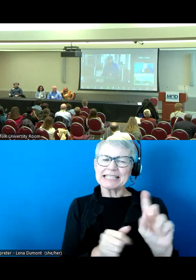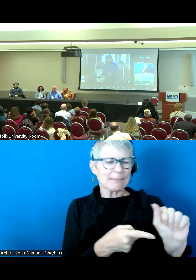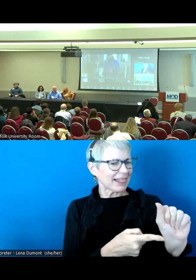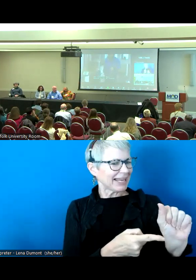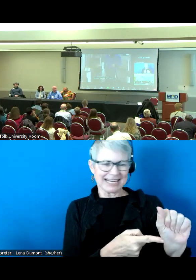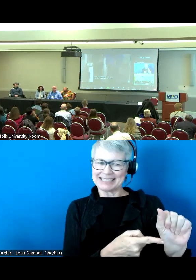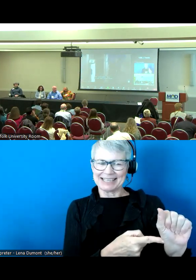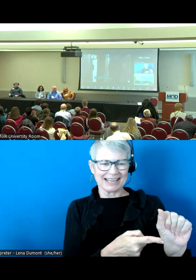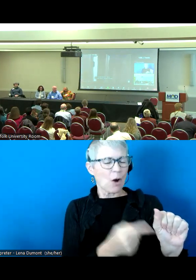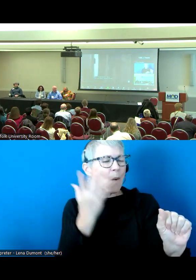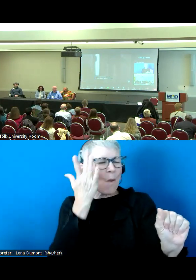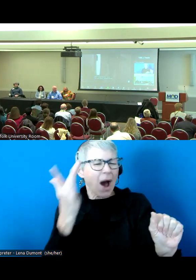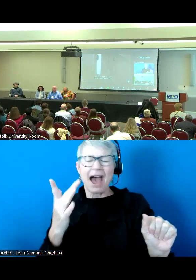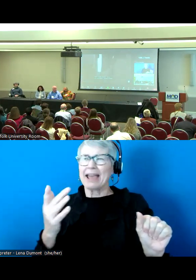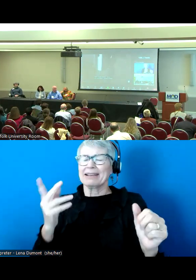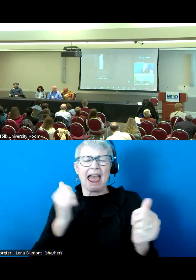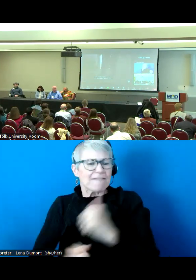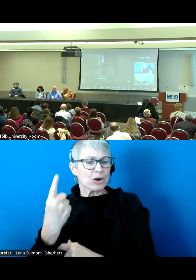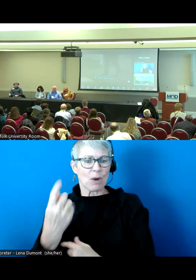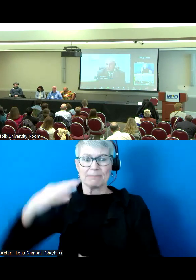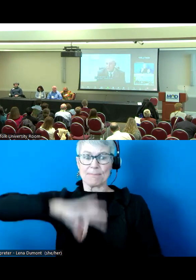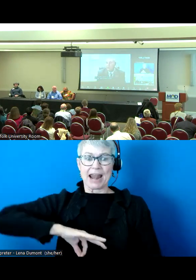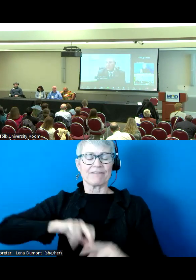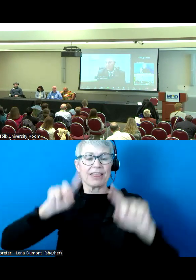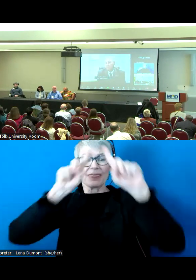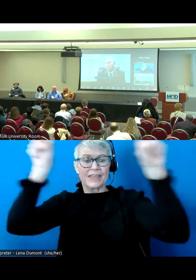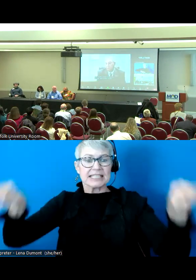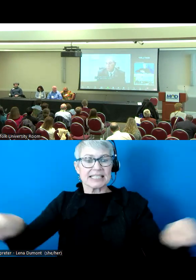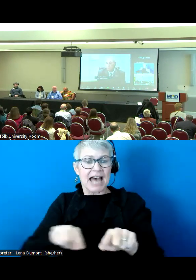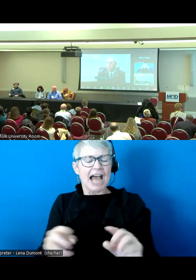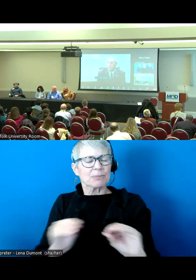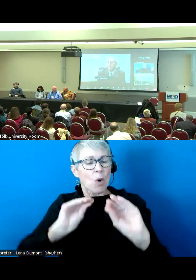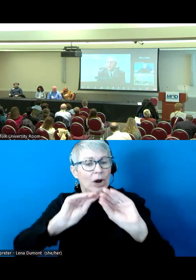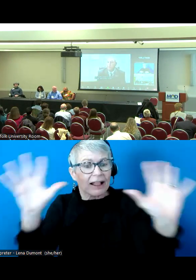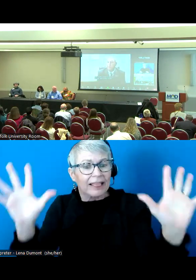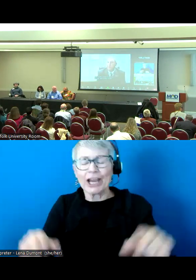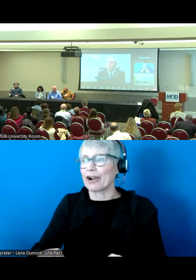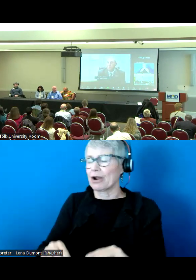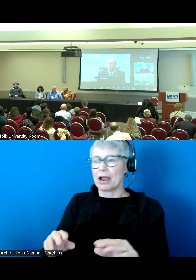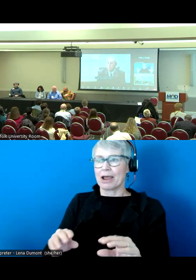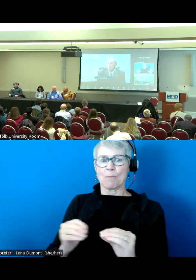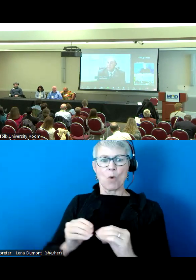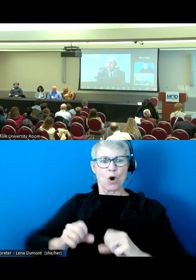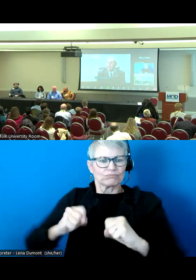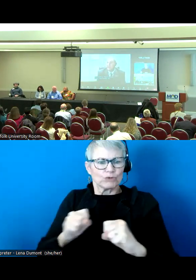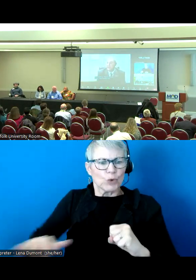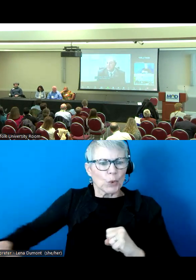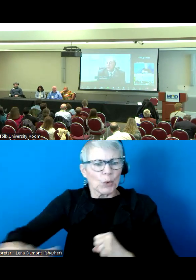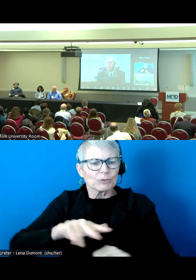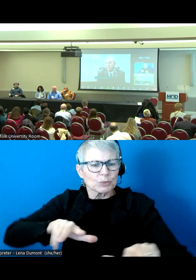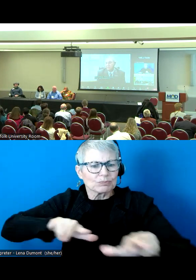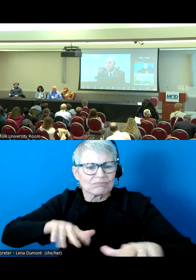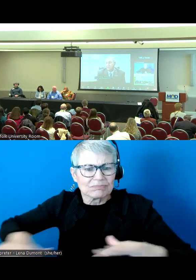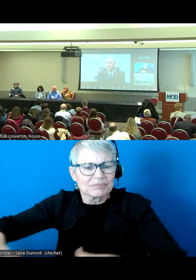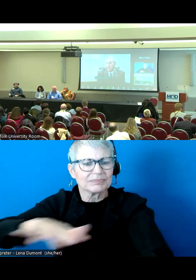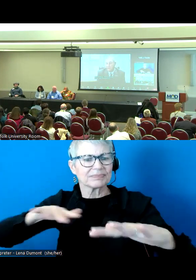of travel, our vehicles are in better condition, and more importantly, we're putting that necessary investment